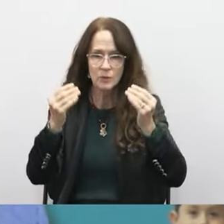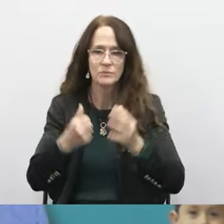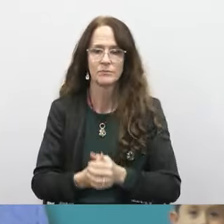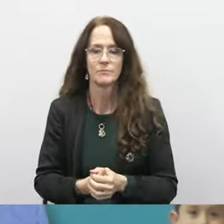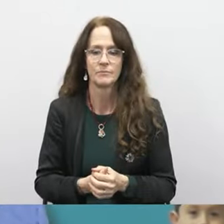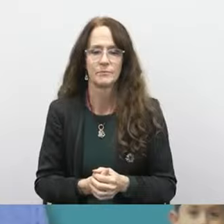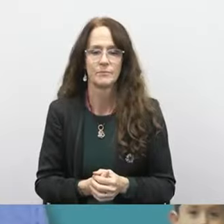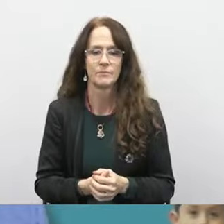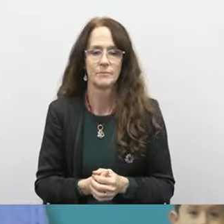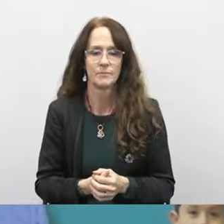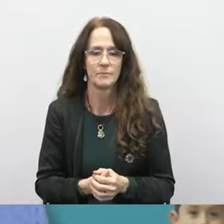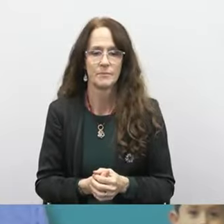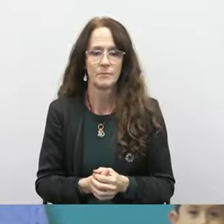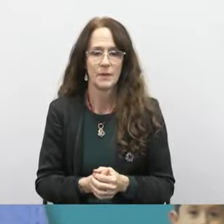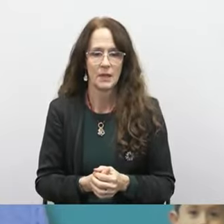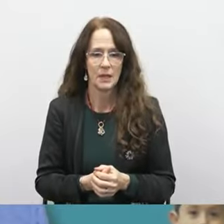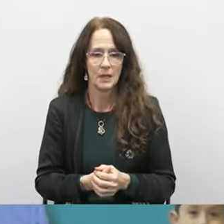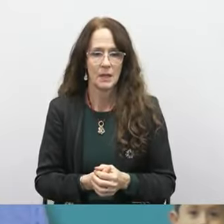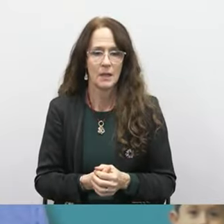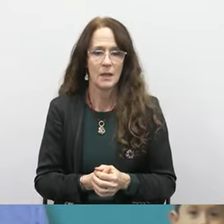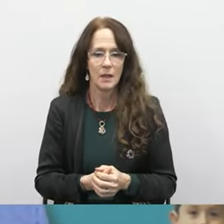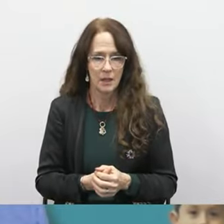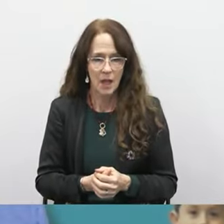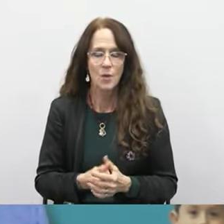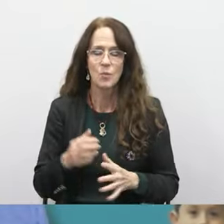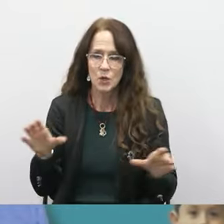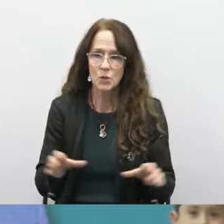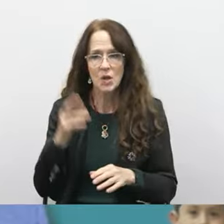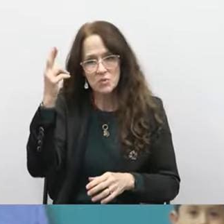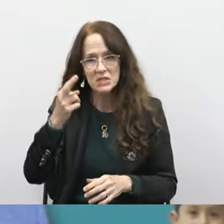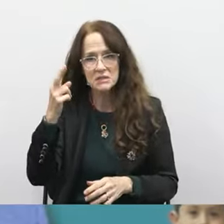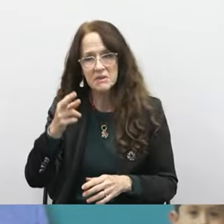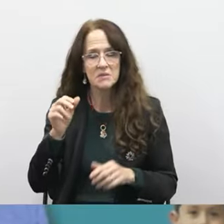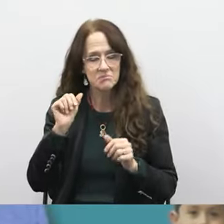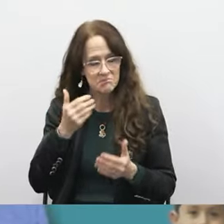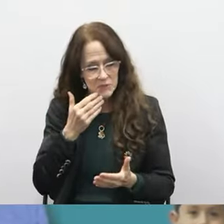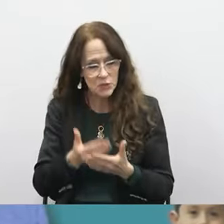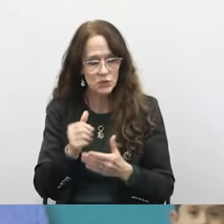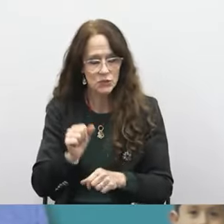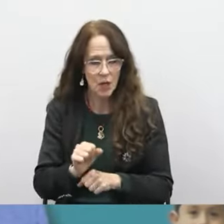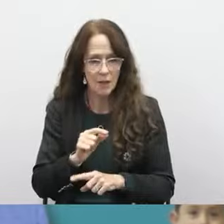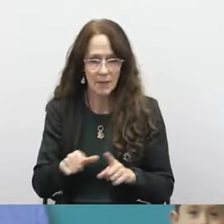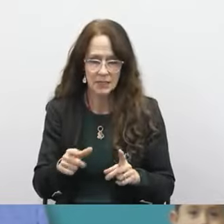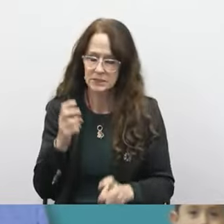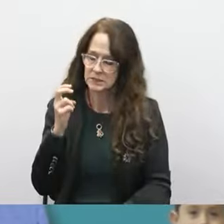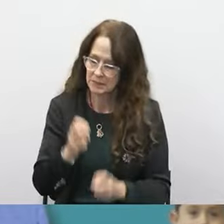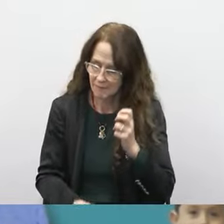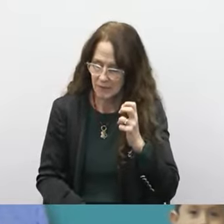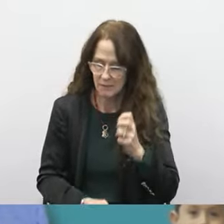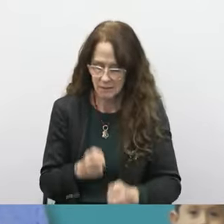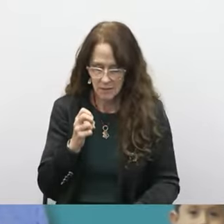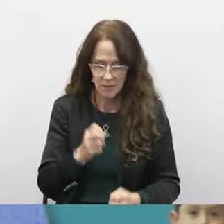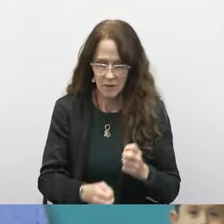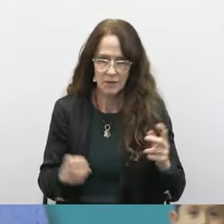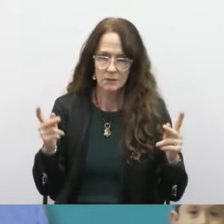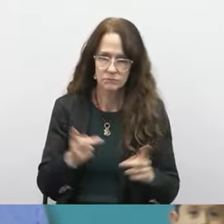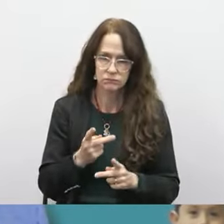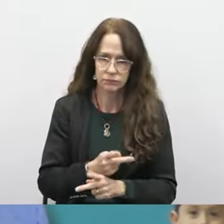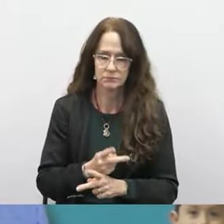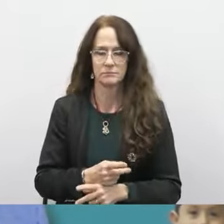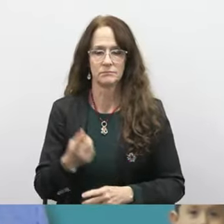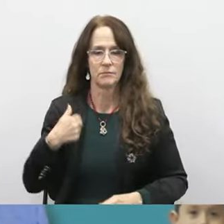and I think we're doing a reasonably good job, but the times are getting harder, and we're going to have